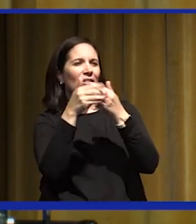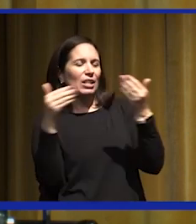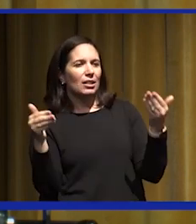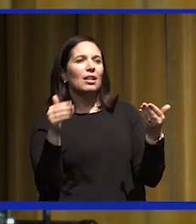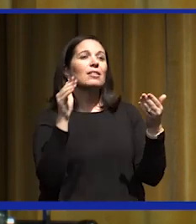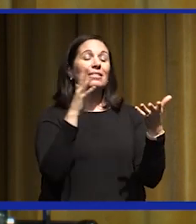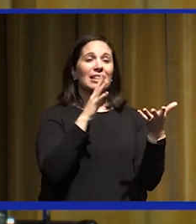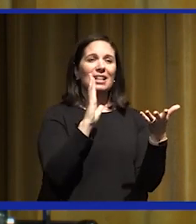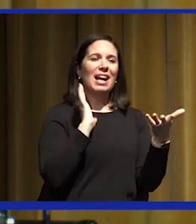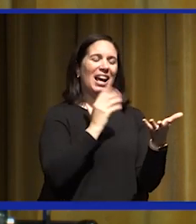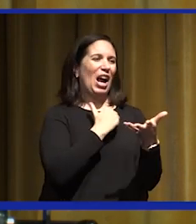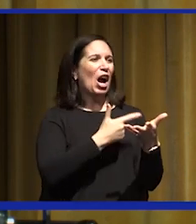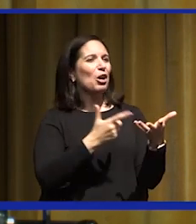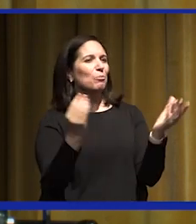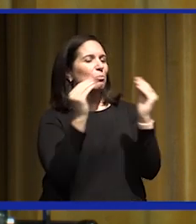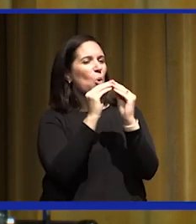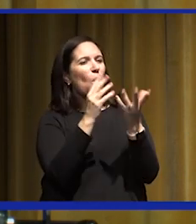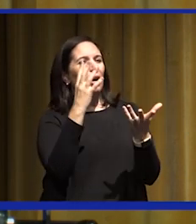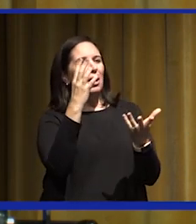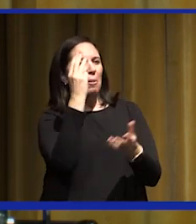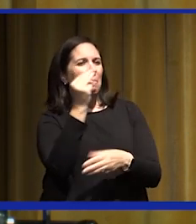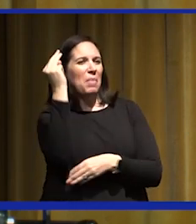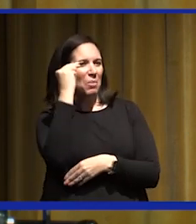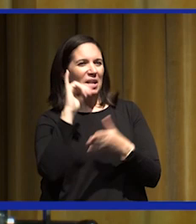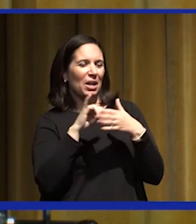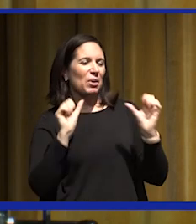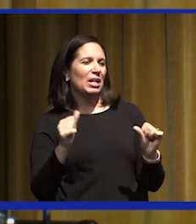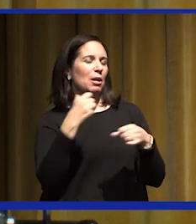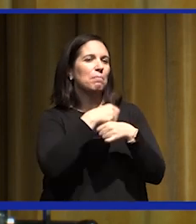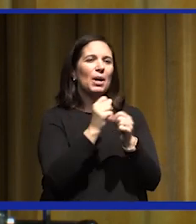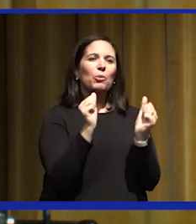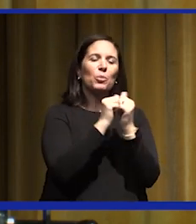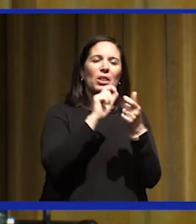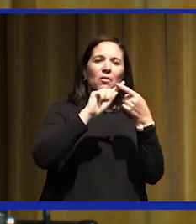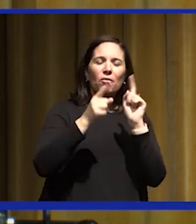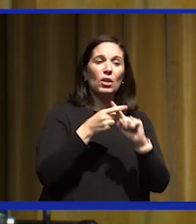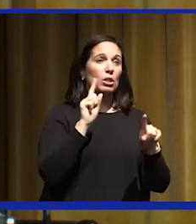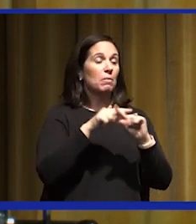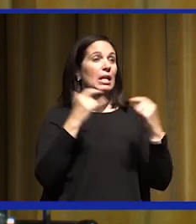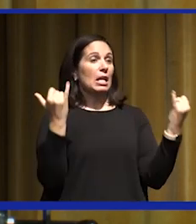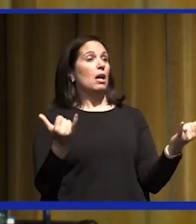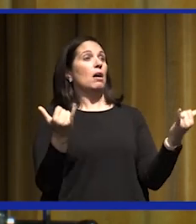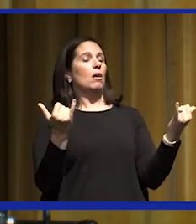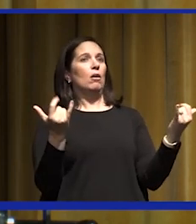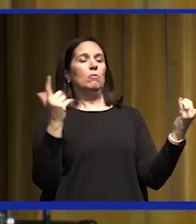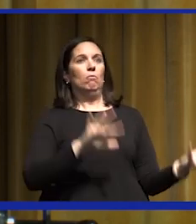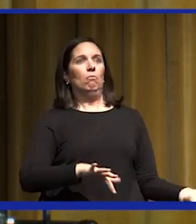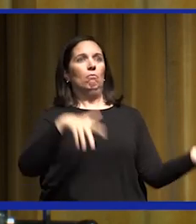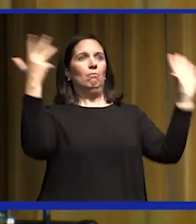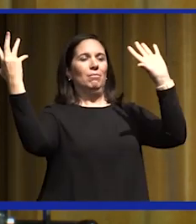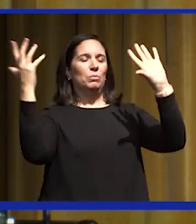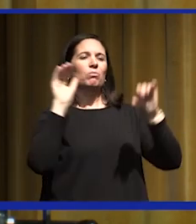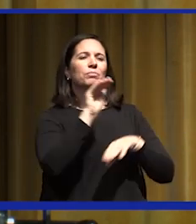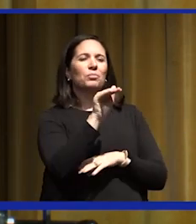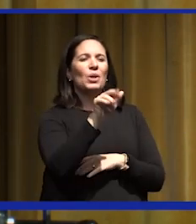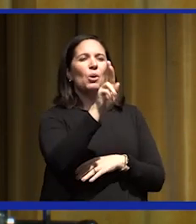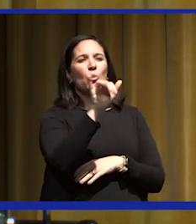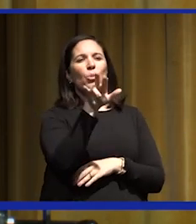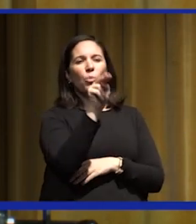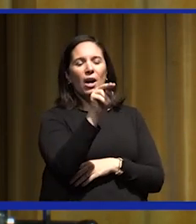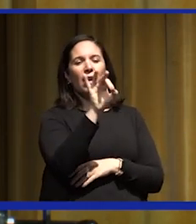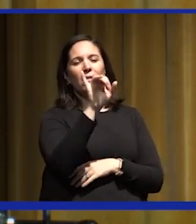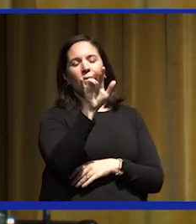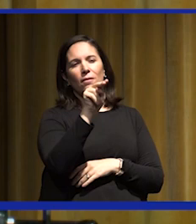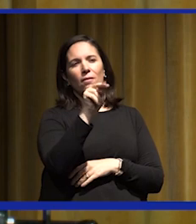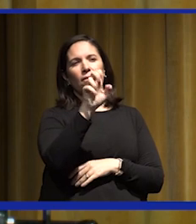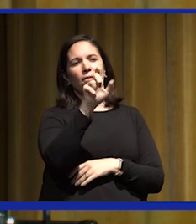thought. However, what Mother Nature had in the cards for us was totally unexpected. Big shout out to Ryan, Finley, Dylan,